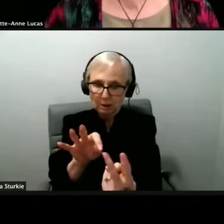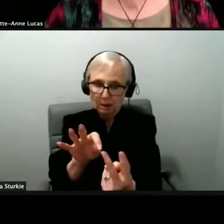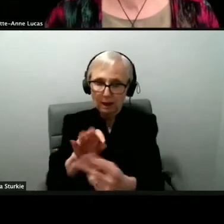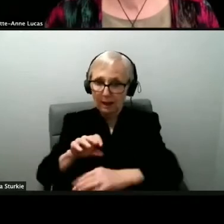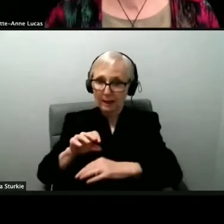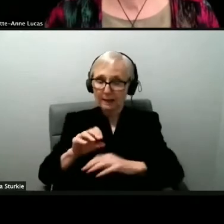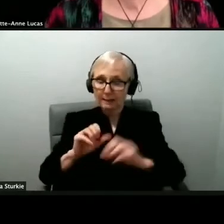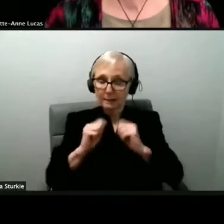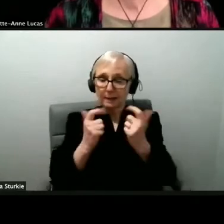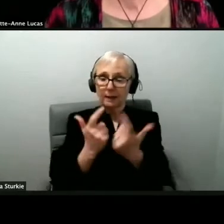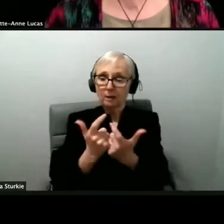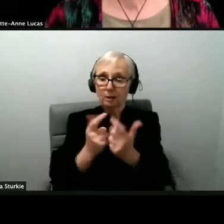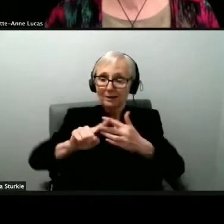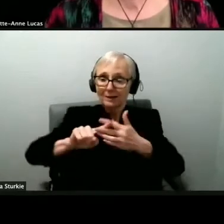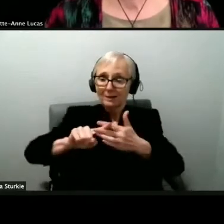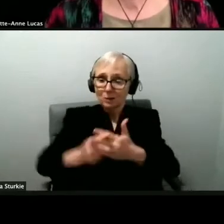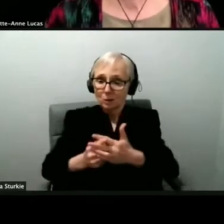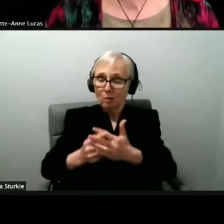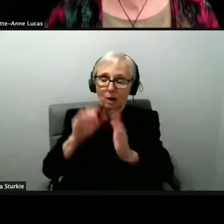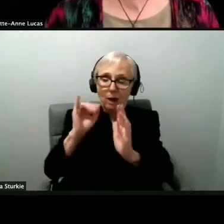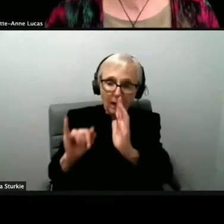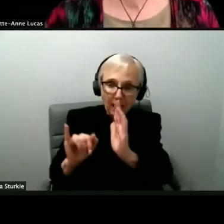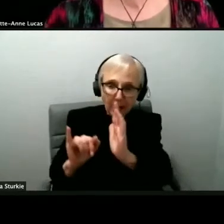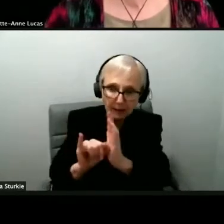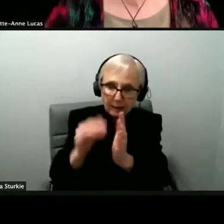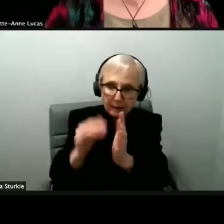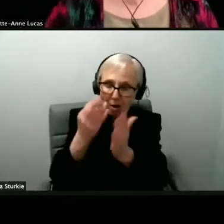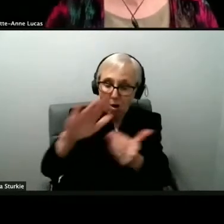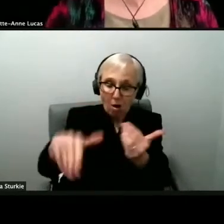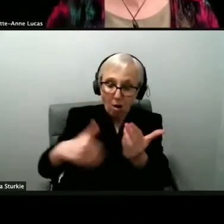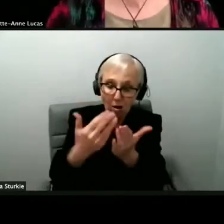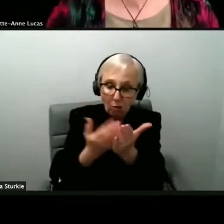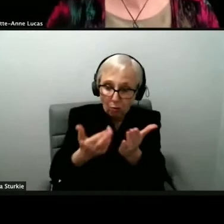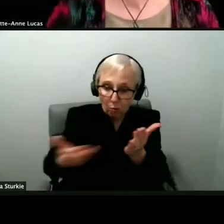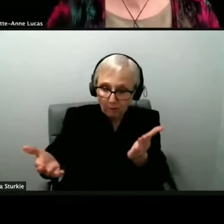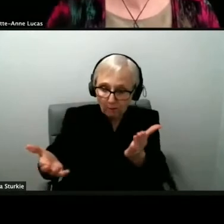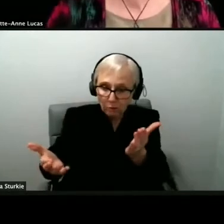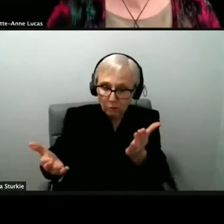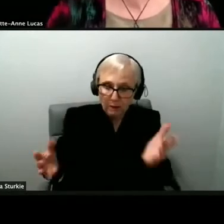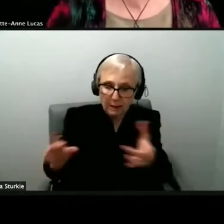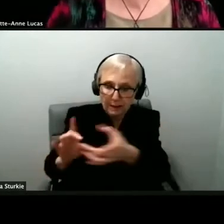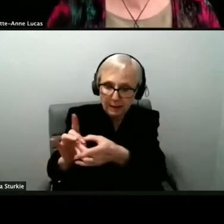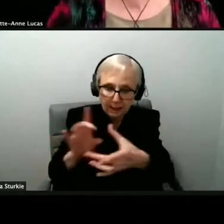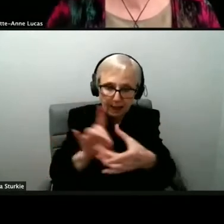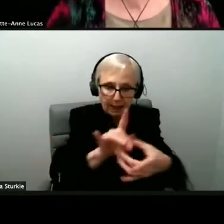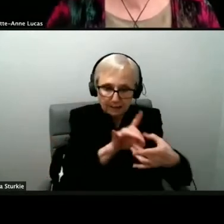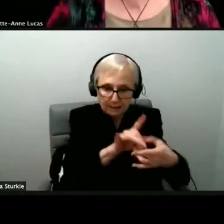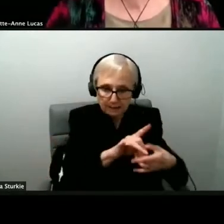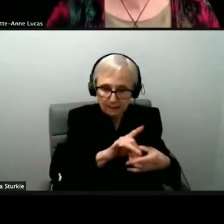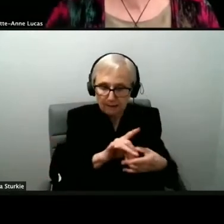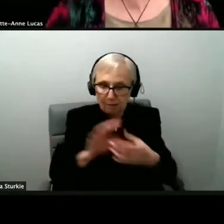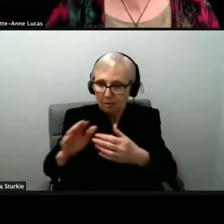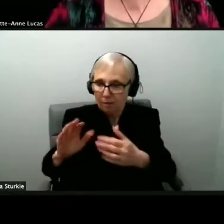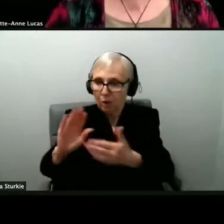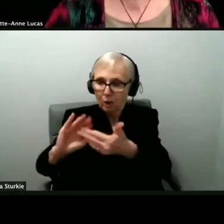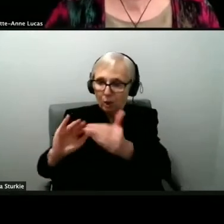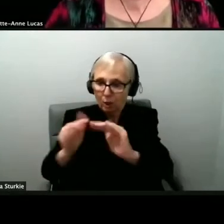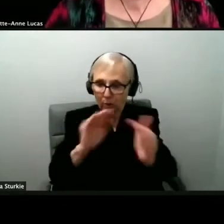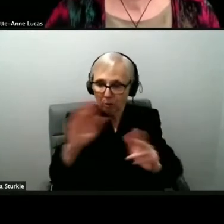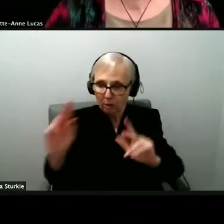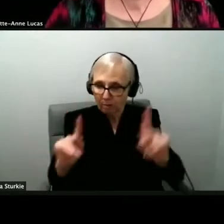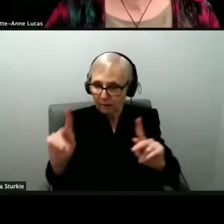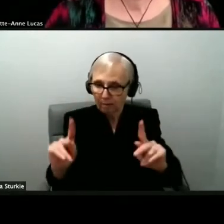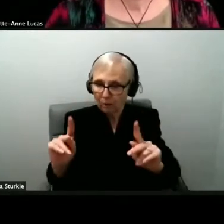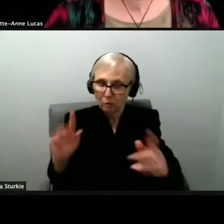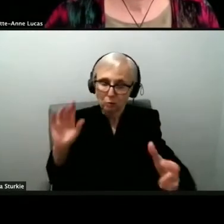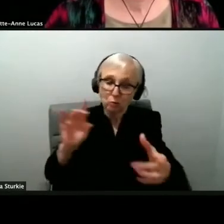person, the initial piece would be identifying all the resources and connecting all the community members to those resources so we can have